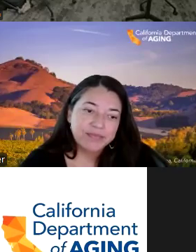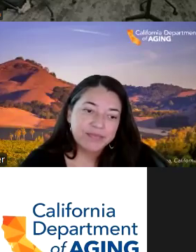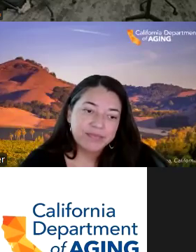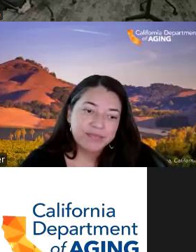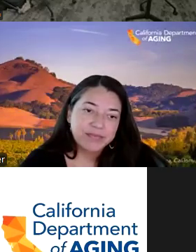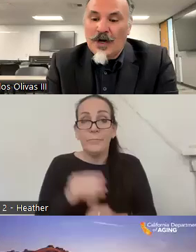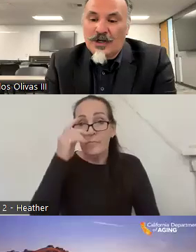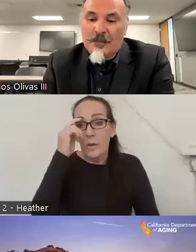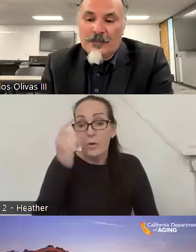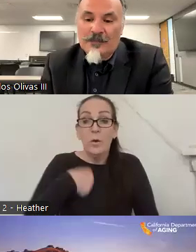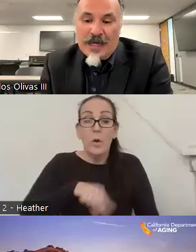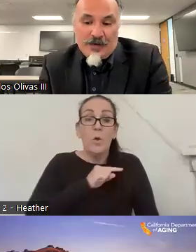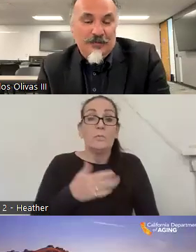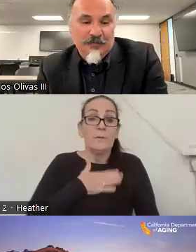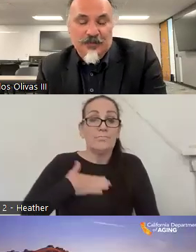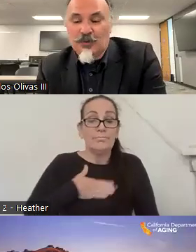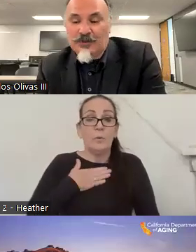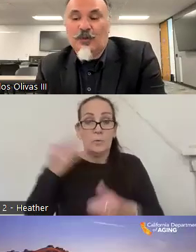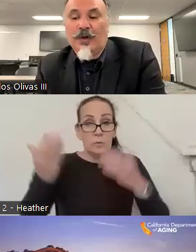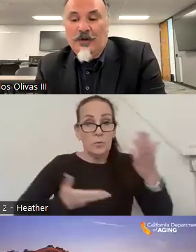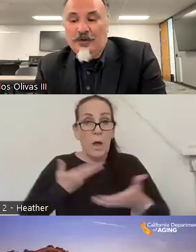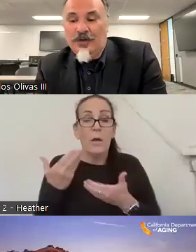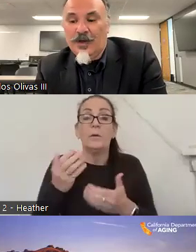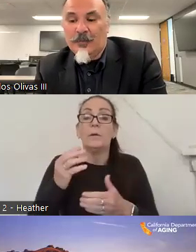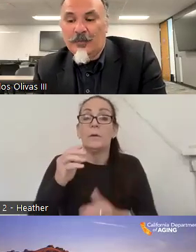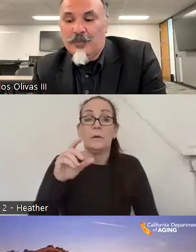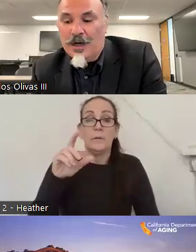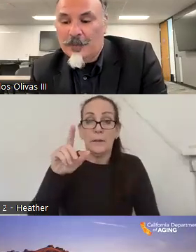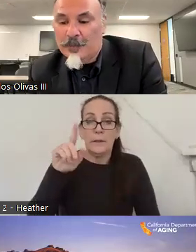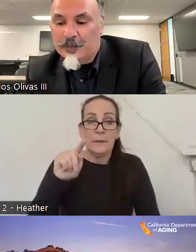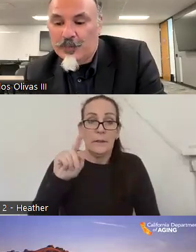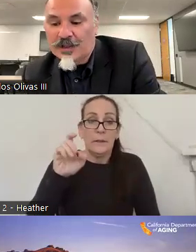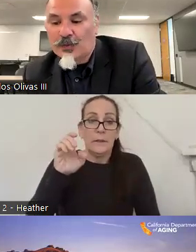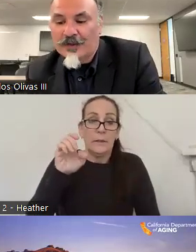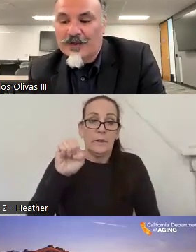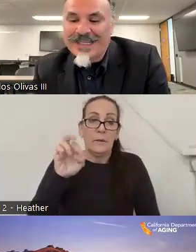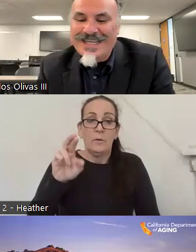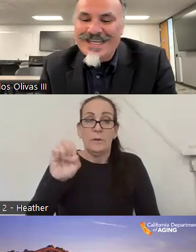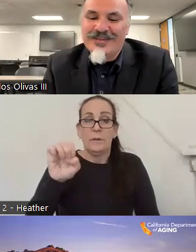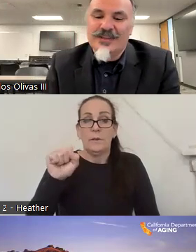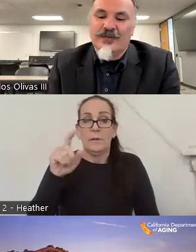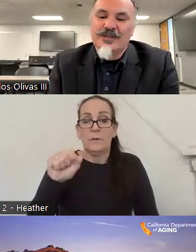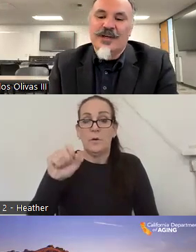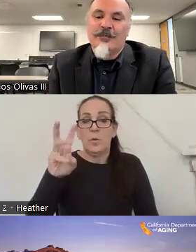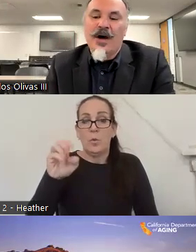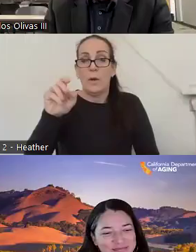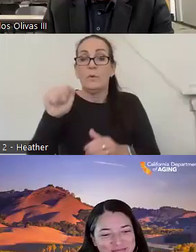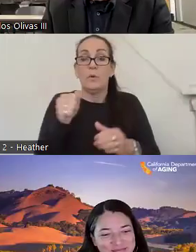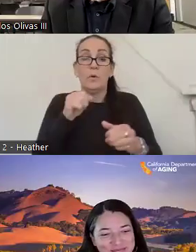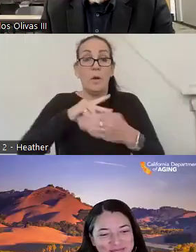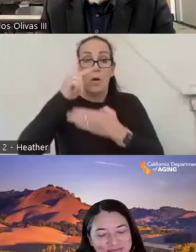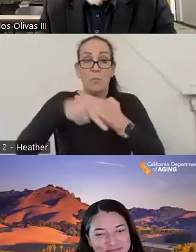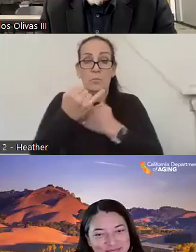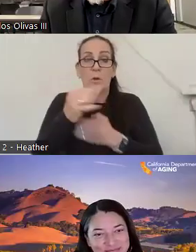We're pleased to welcome now Teresa Weber, Project Director in the Division of